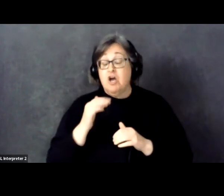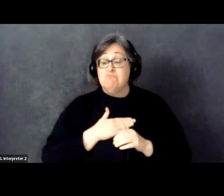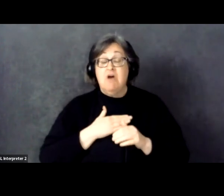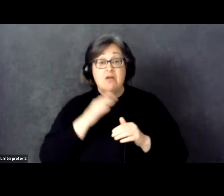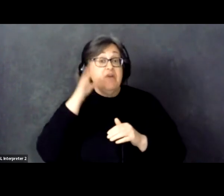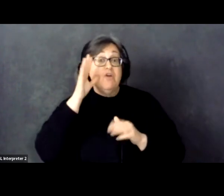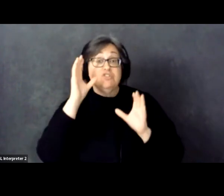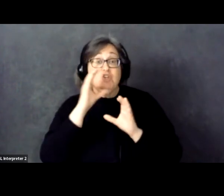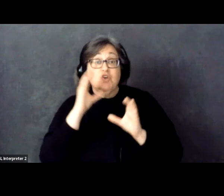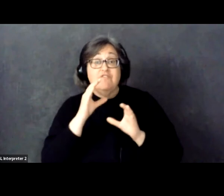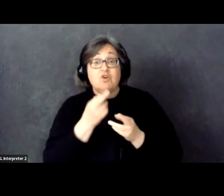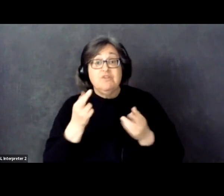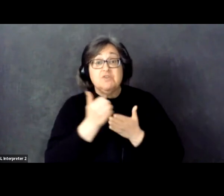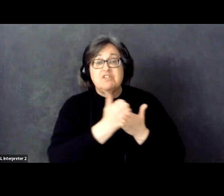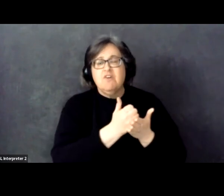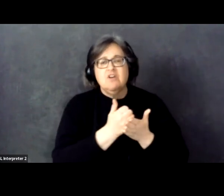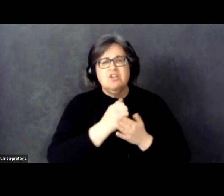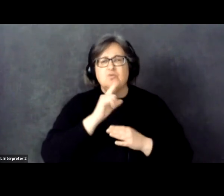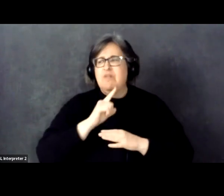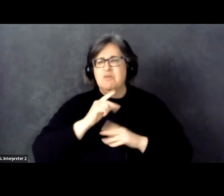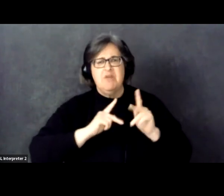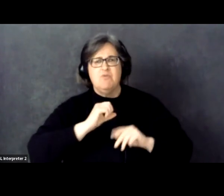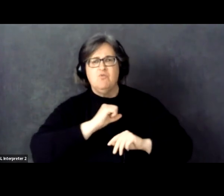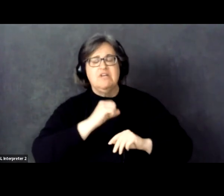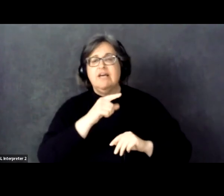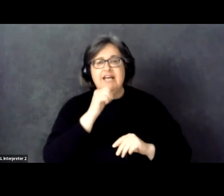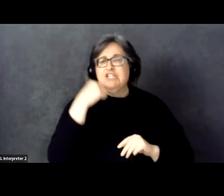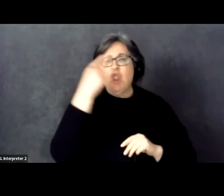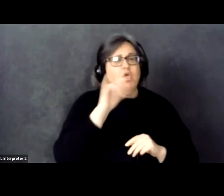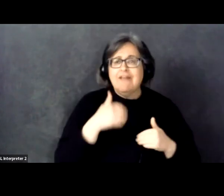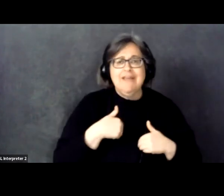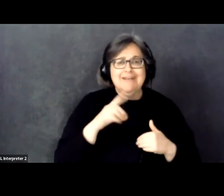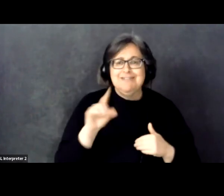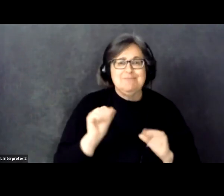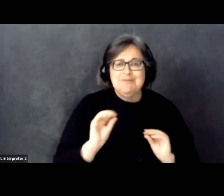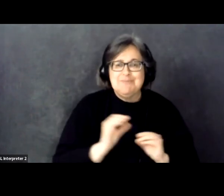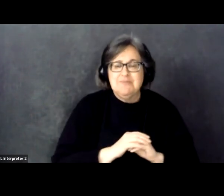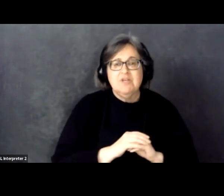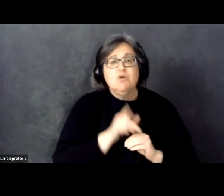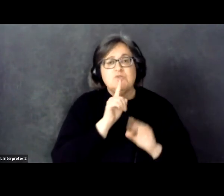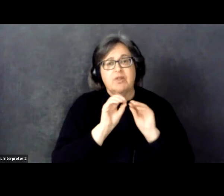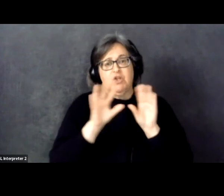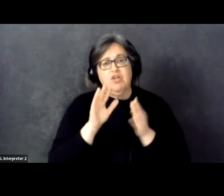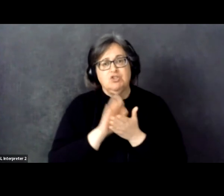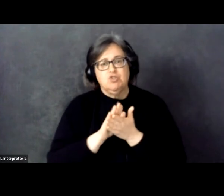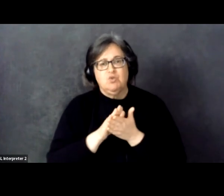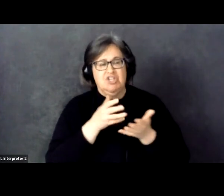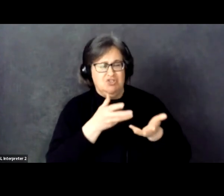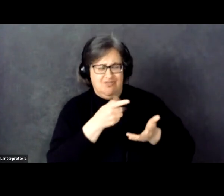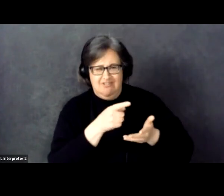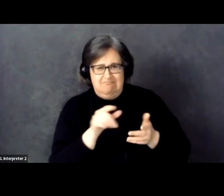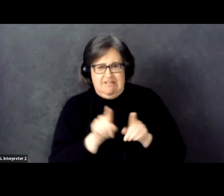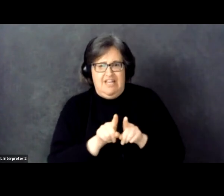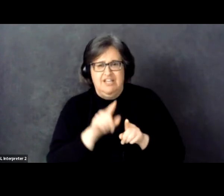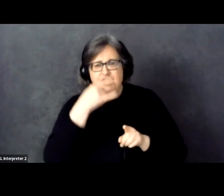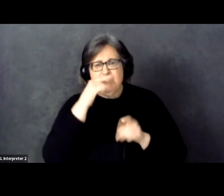Stefan, we were met with resistance because Stefan didn't look like he had a disability. It was clear that the schools treated him as a